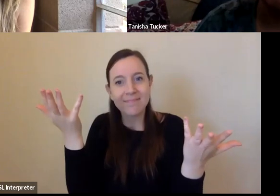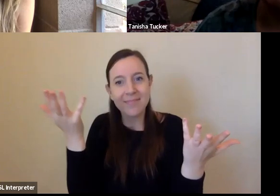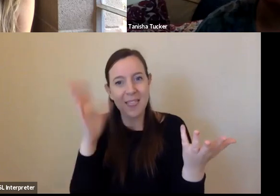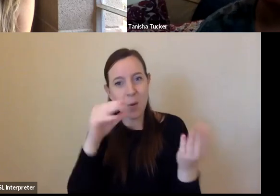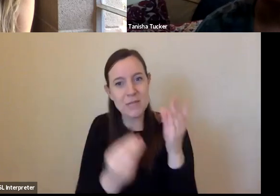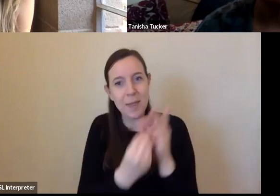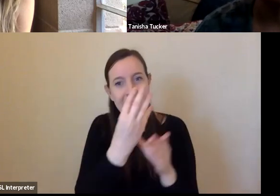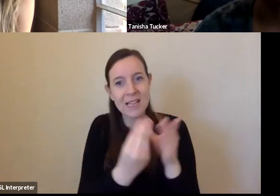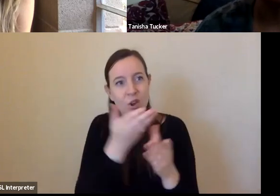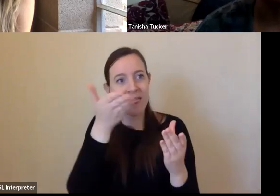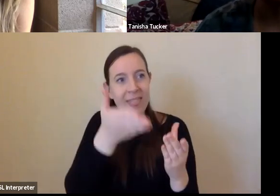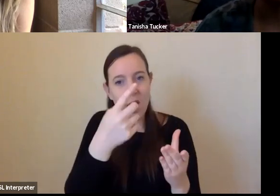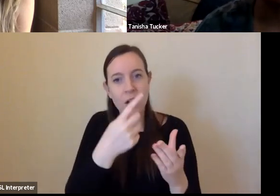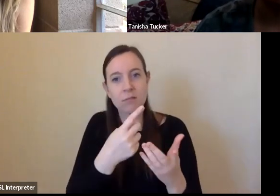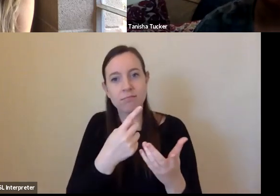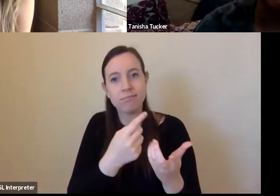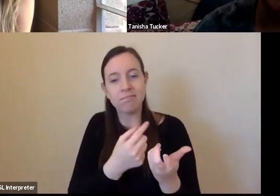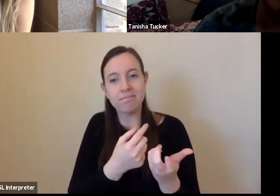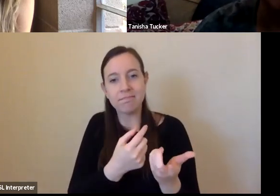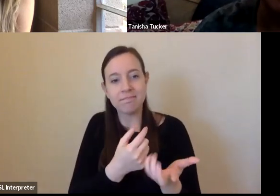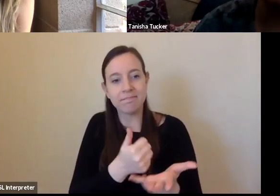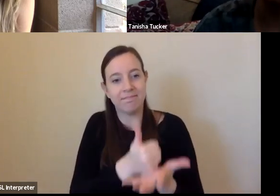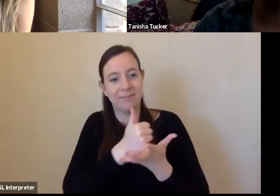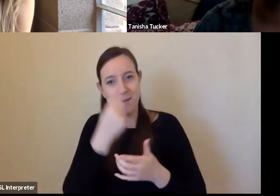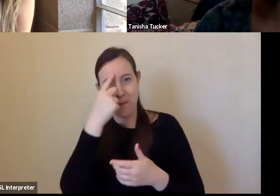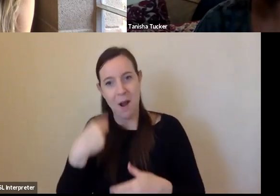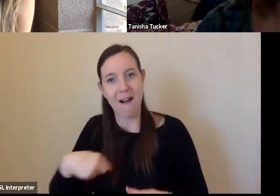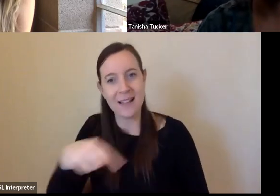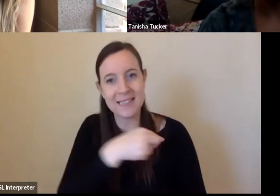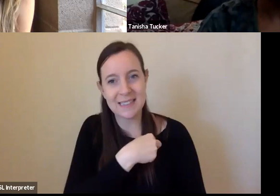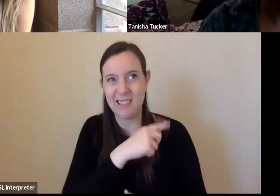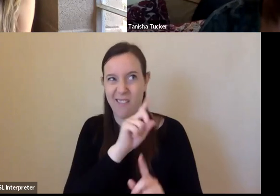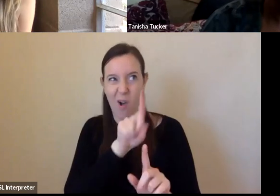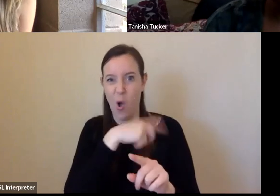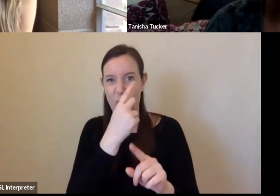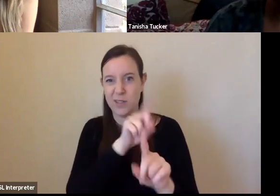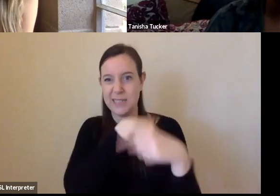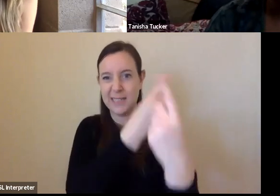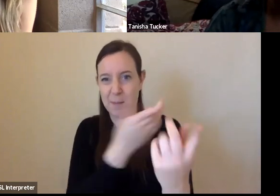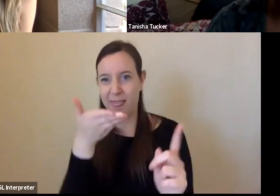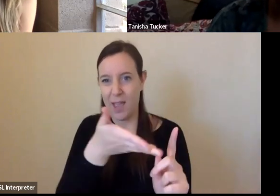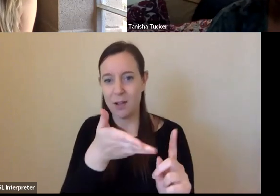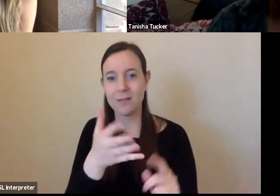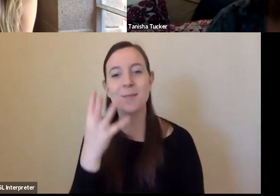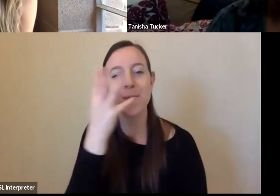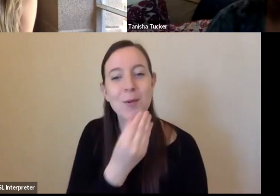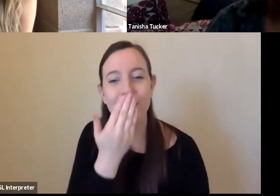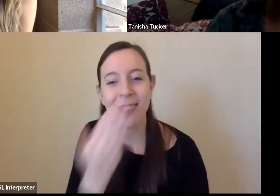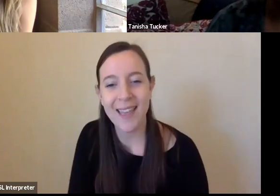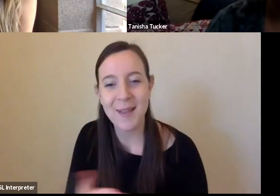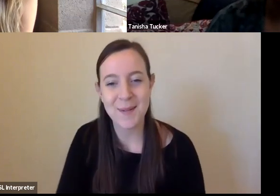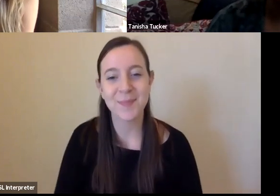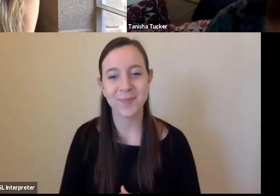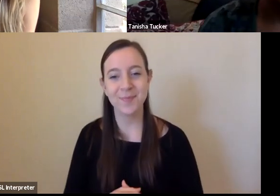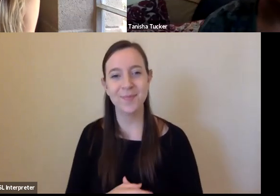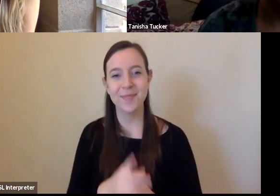for us, and they've always been there. Beautiful, thank you. We have another question, and